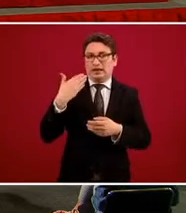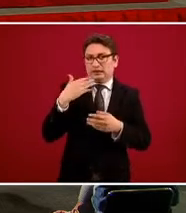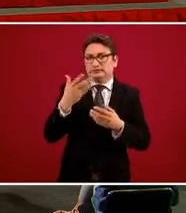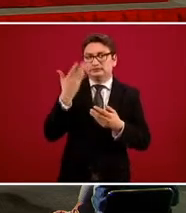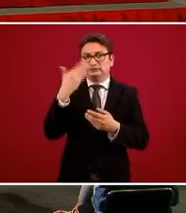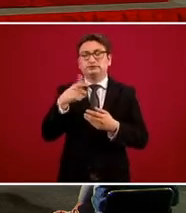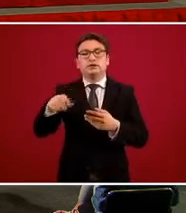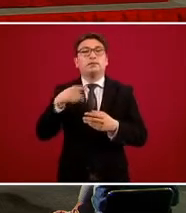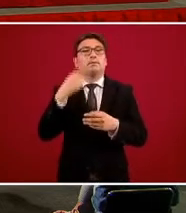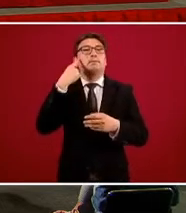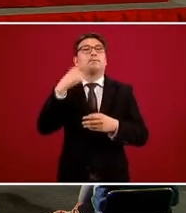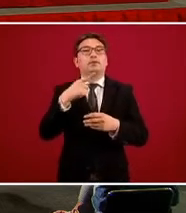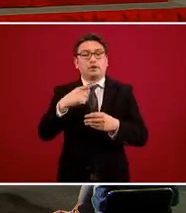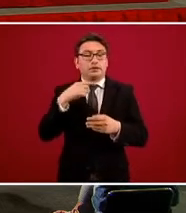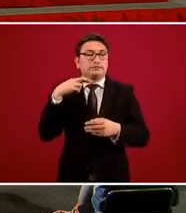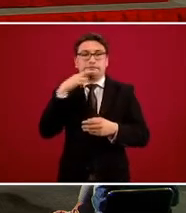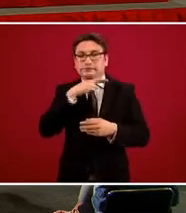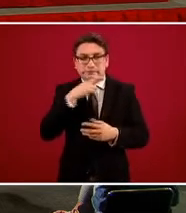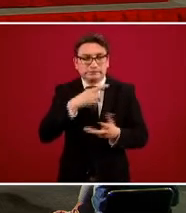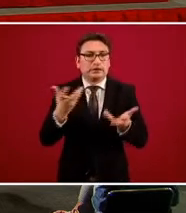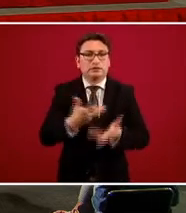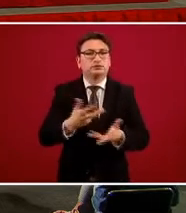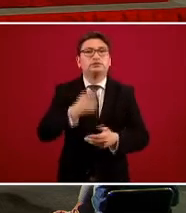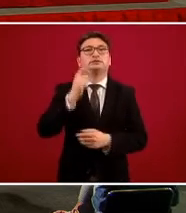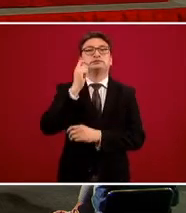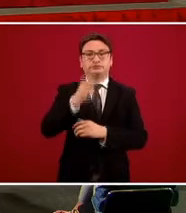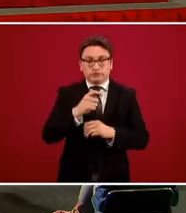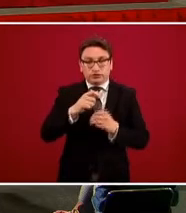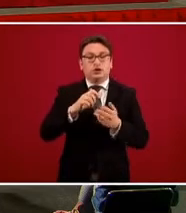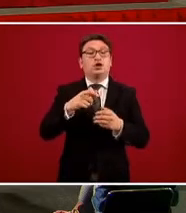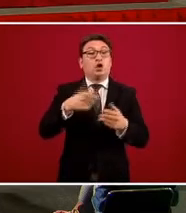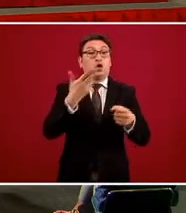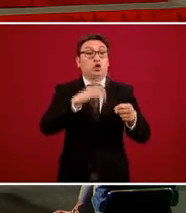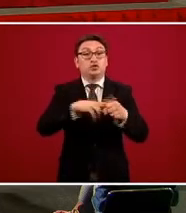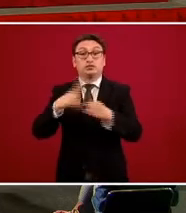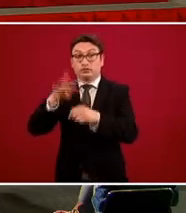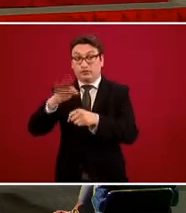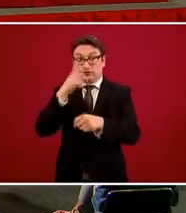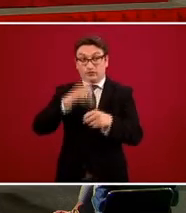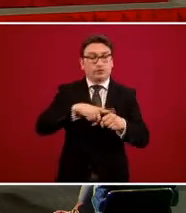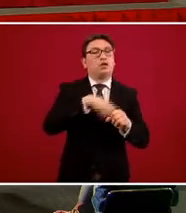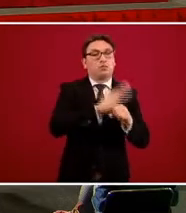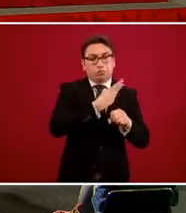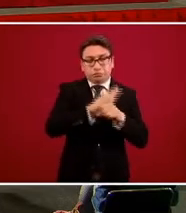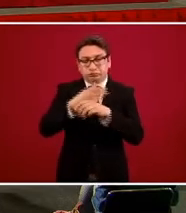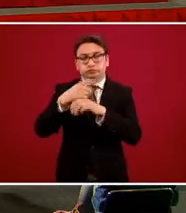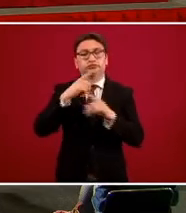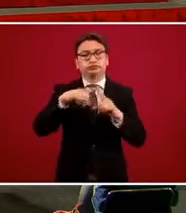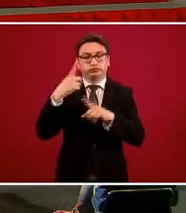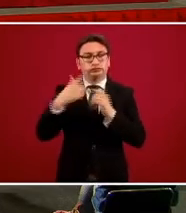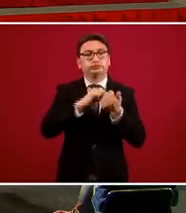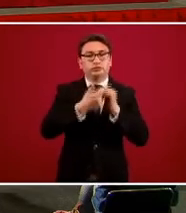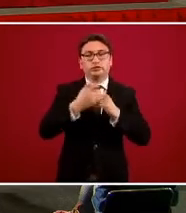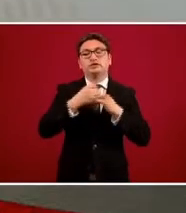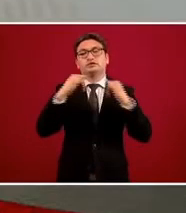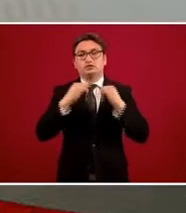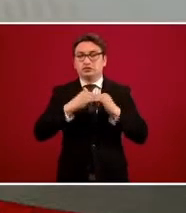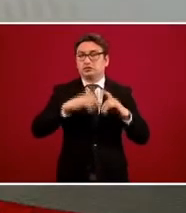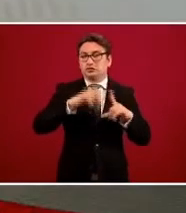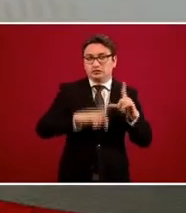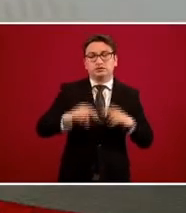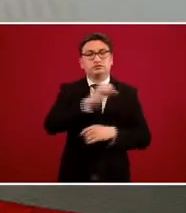in charge of one of the elements that was very important and that was activated early on. That was the program of Federal